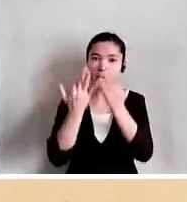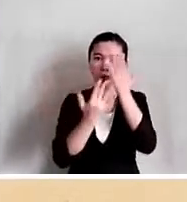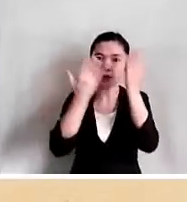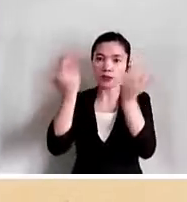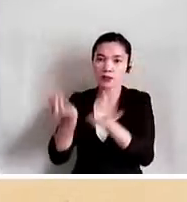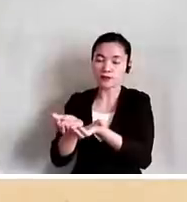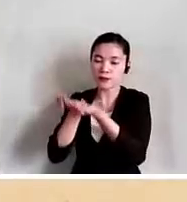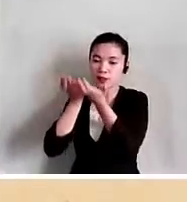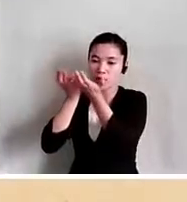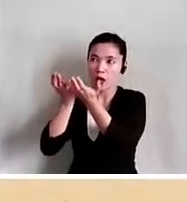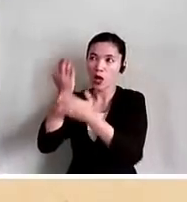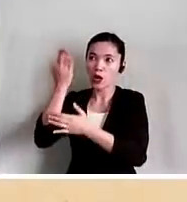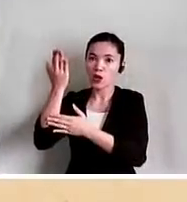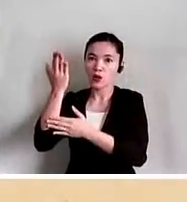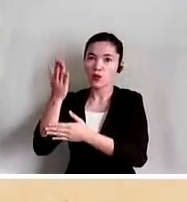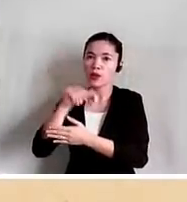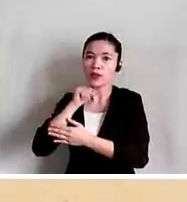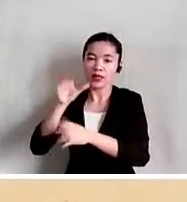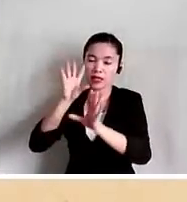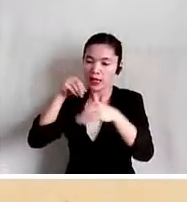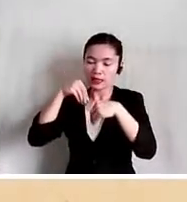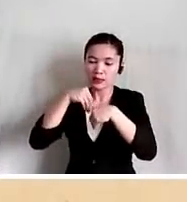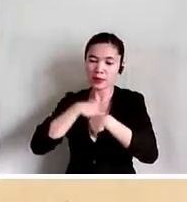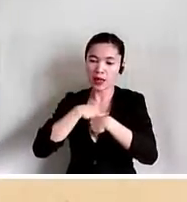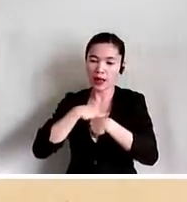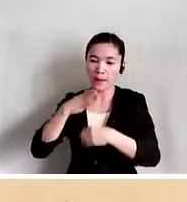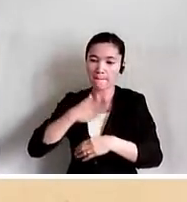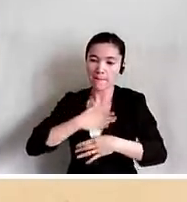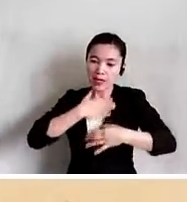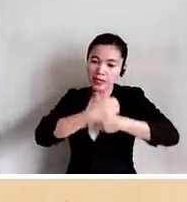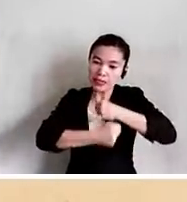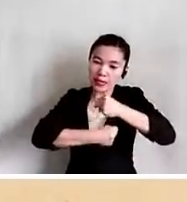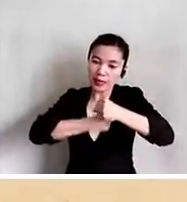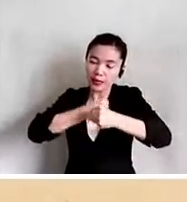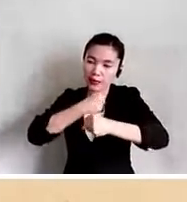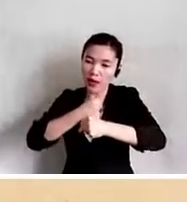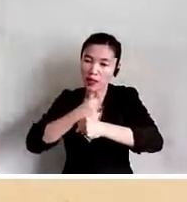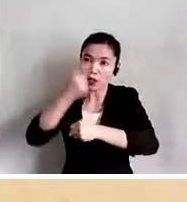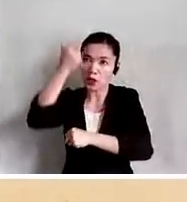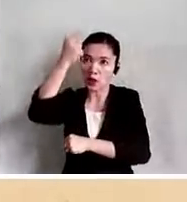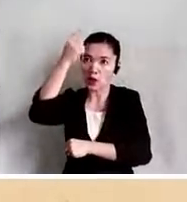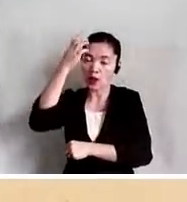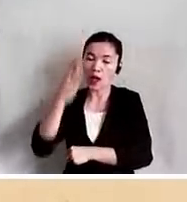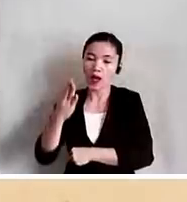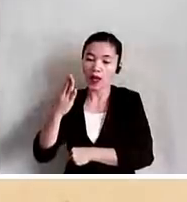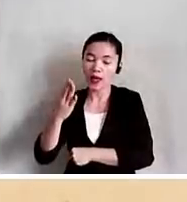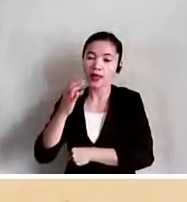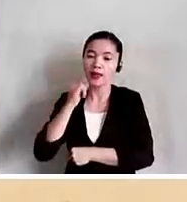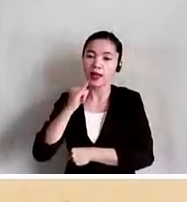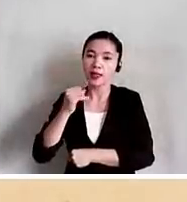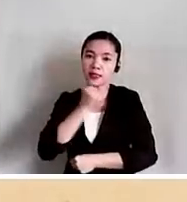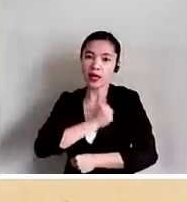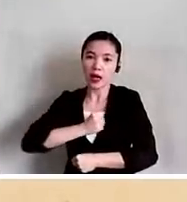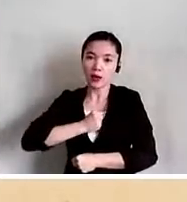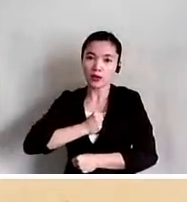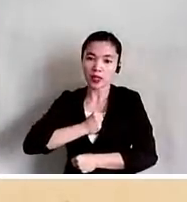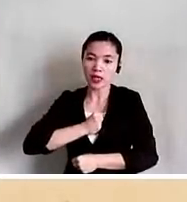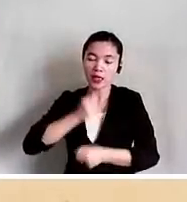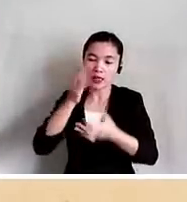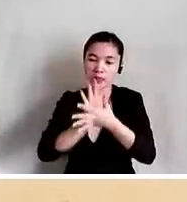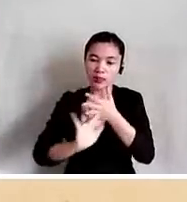would not accept it. My sacrifice, O God, is a contrite spirit and a